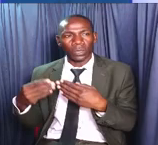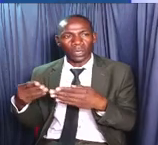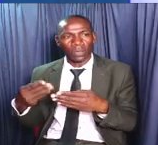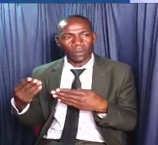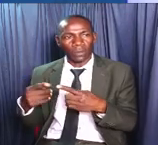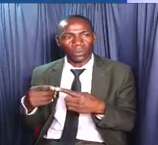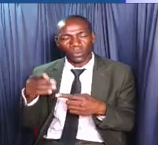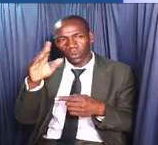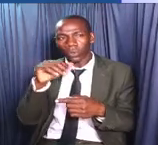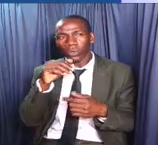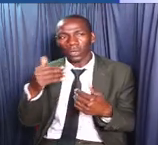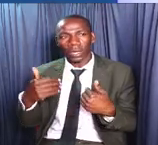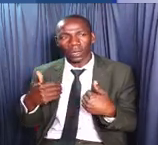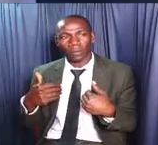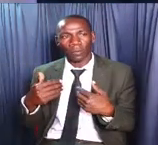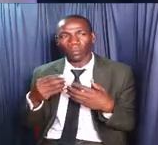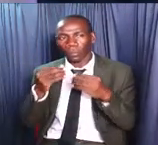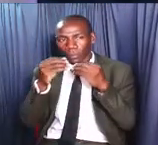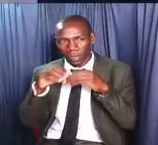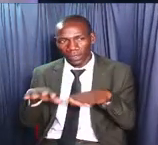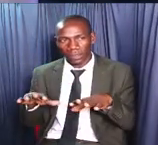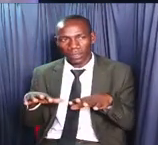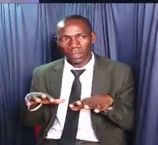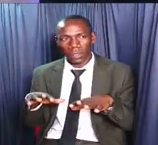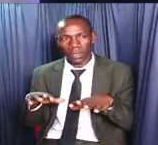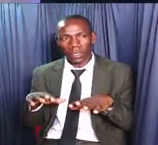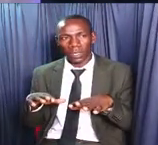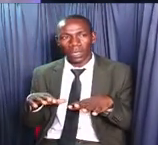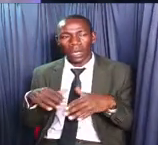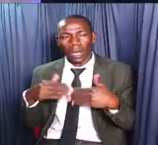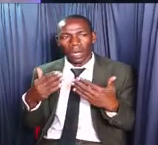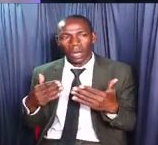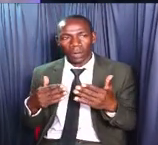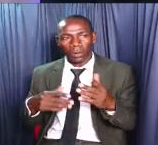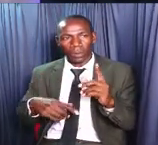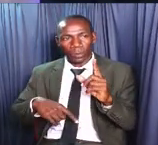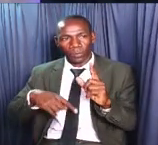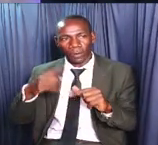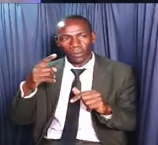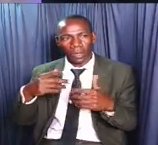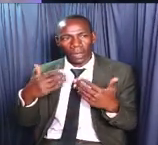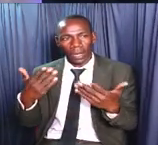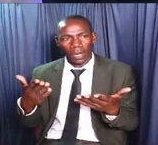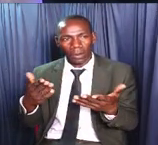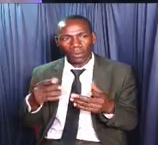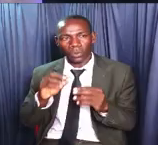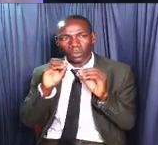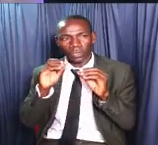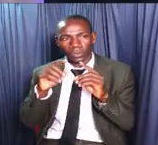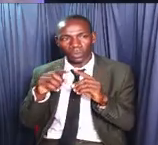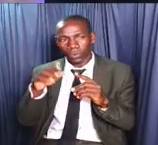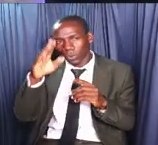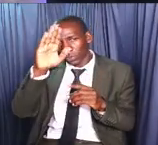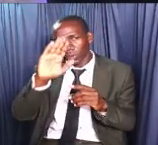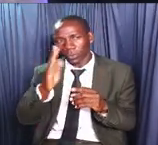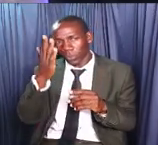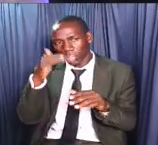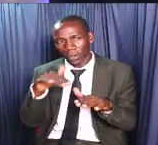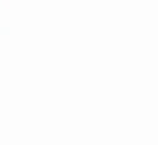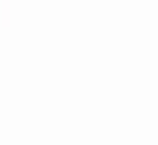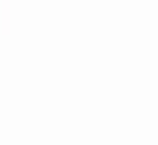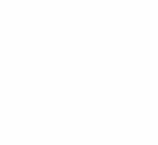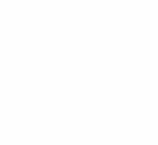baraka. When you give to God then you don't attend. Ujafikia kufanikiwa kule ulikoambiwa kuko kwa Mungu. If you don't succeed as you are told. Mbona unasita?